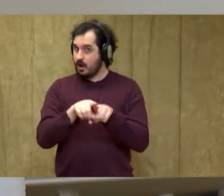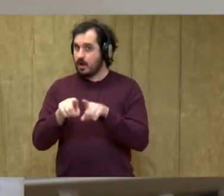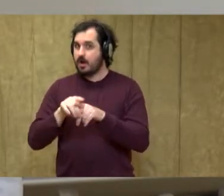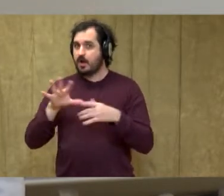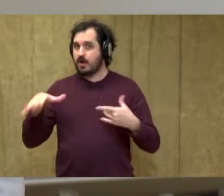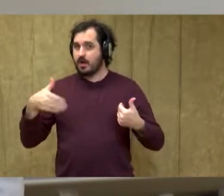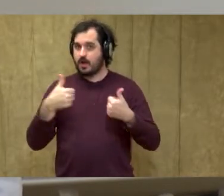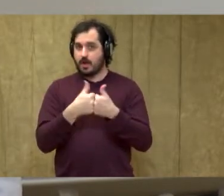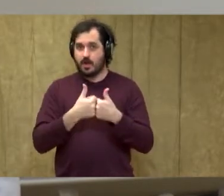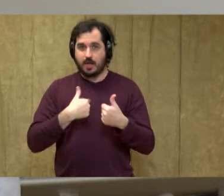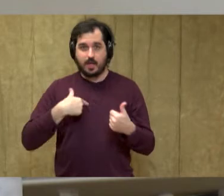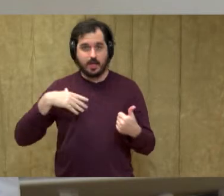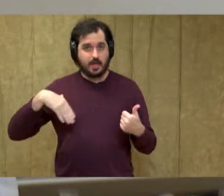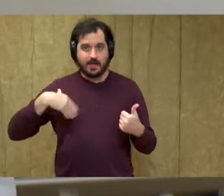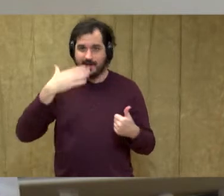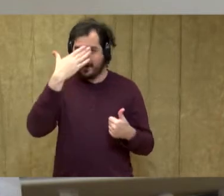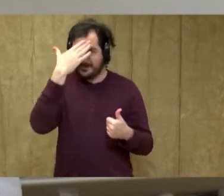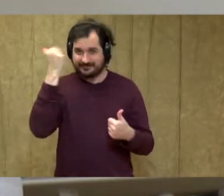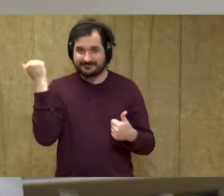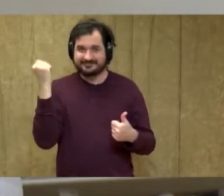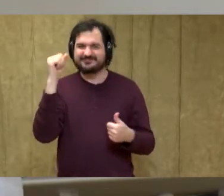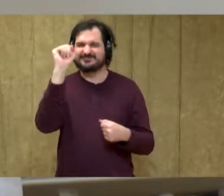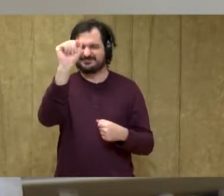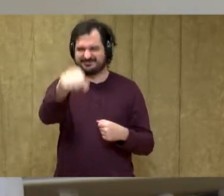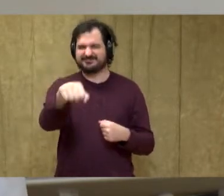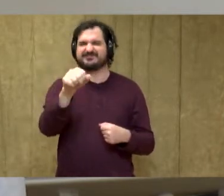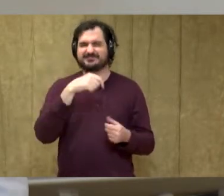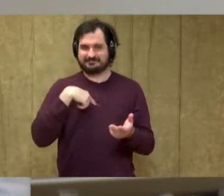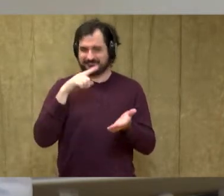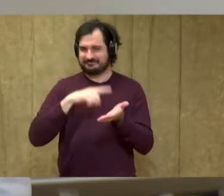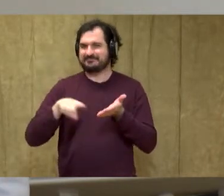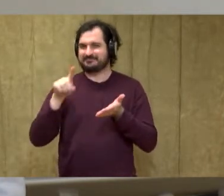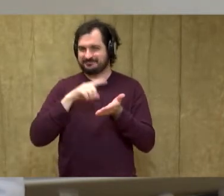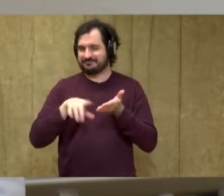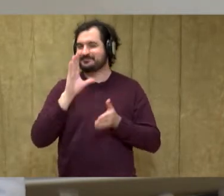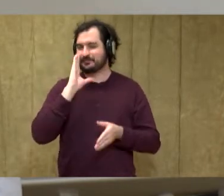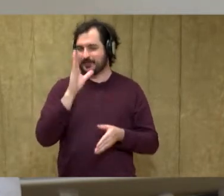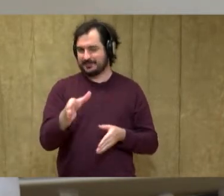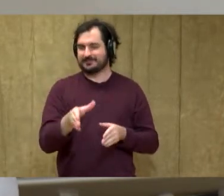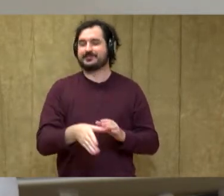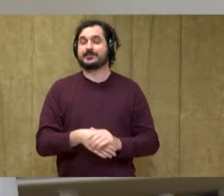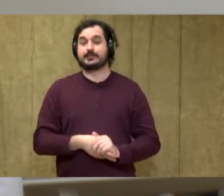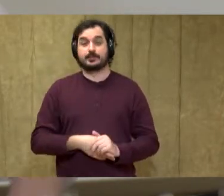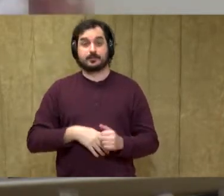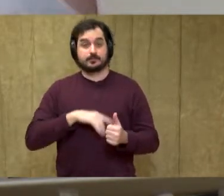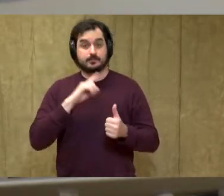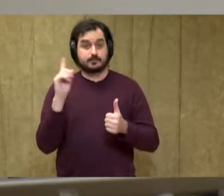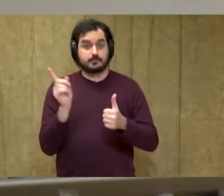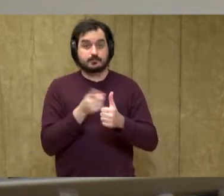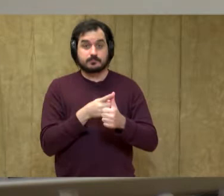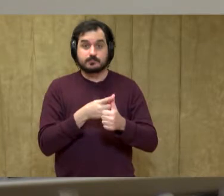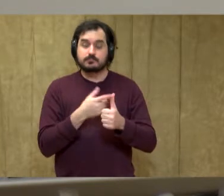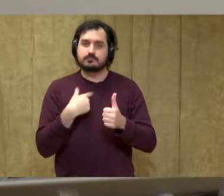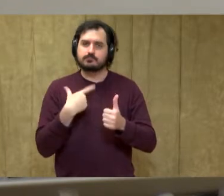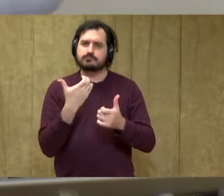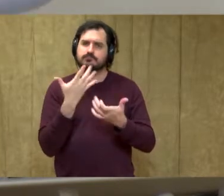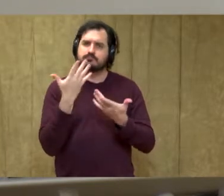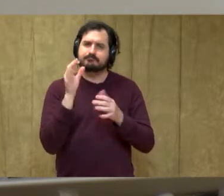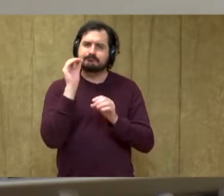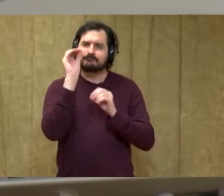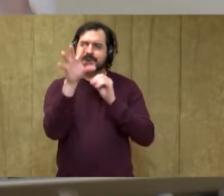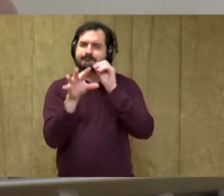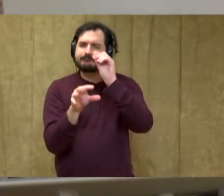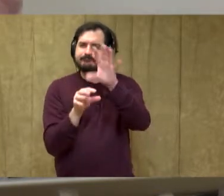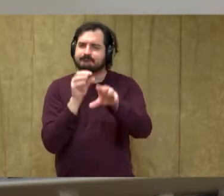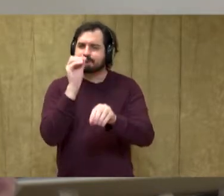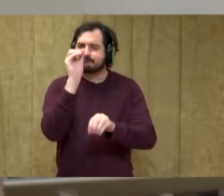I haven't forgotten. Yes, I will definitely get to that. But first, I want to talk to you and just kind of refresh your mind. I want to